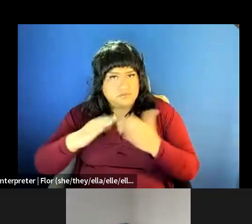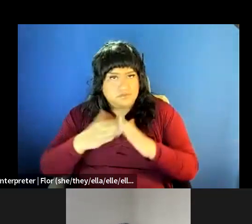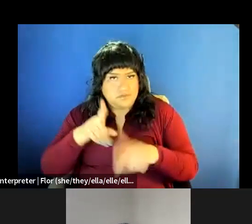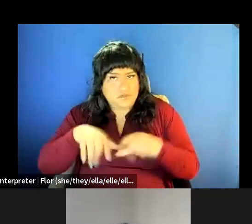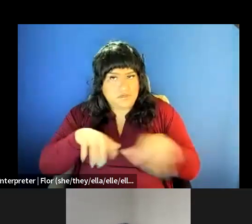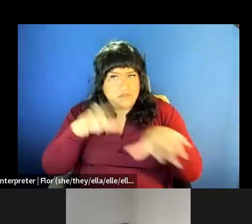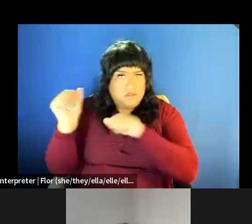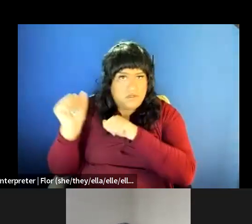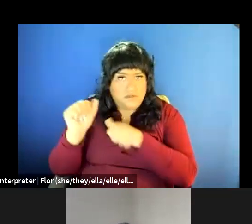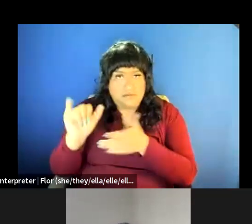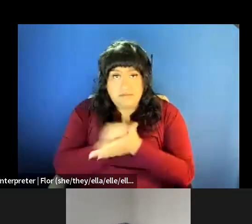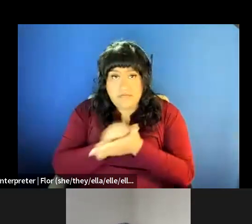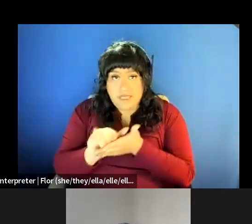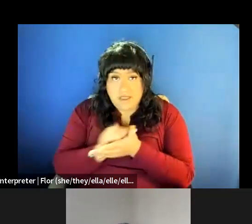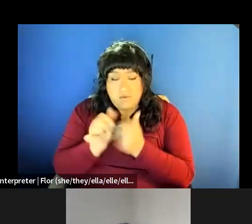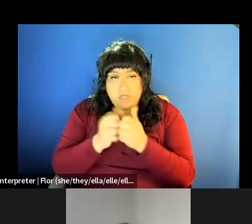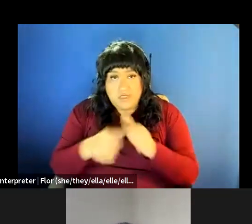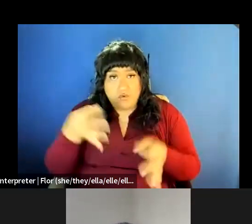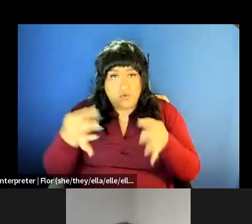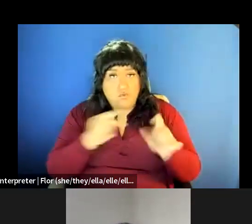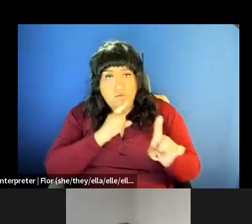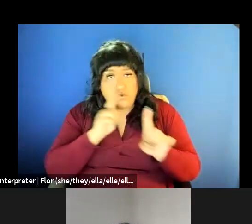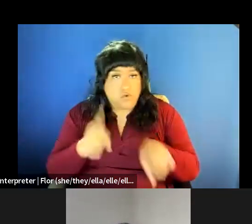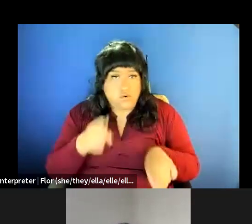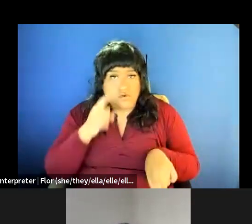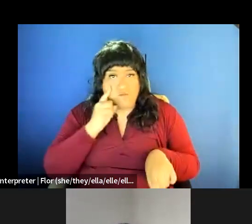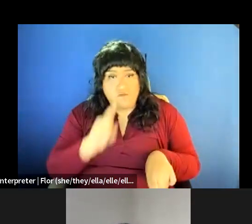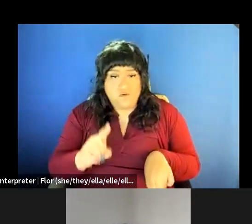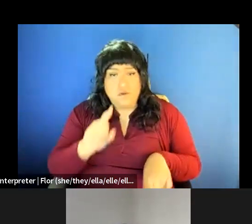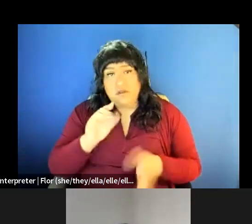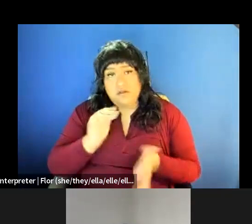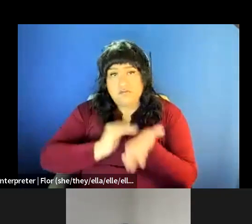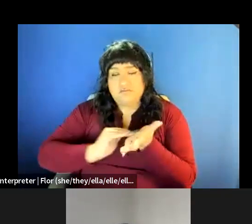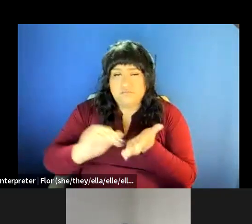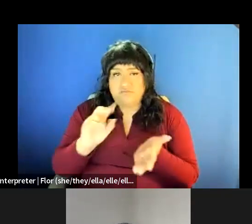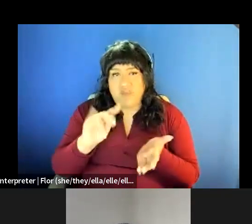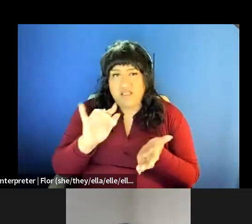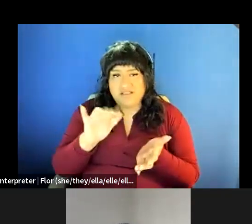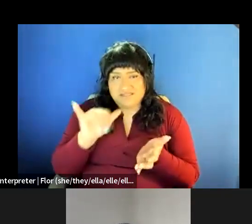a court order petition of IOC, you know? So there was no way,